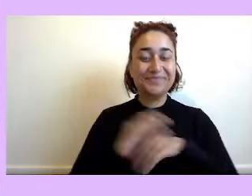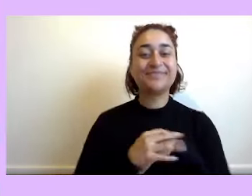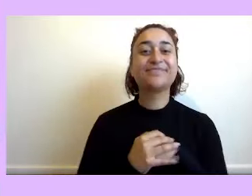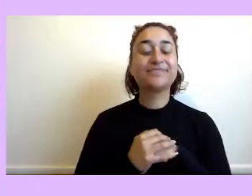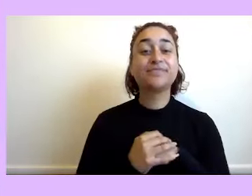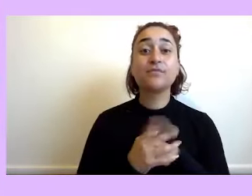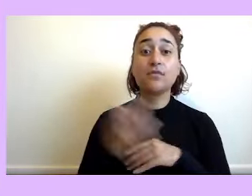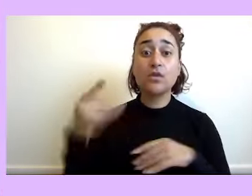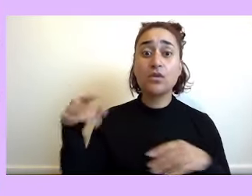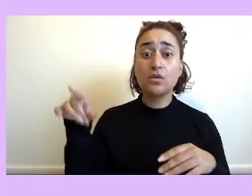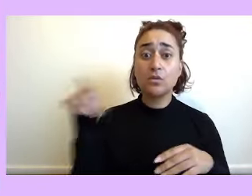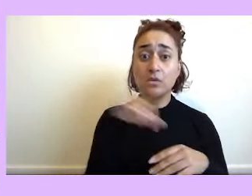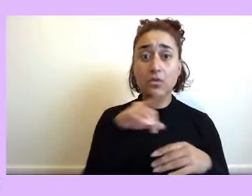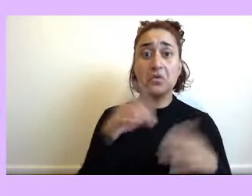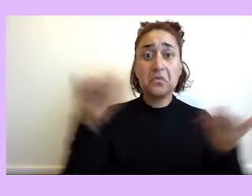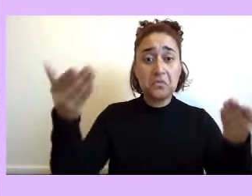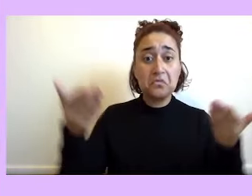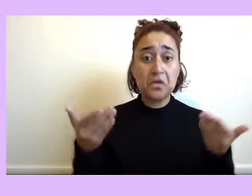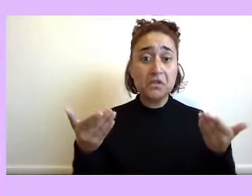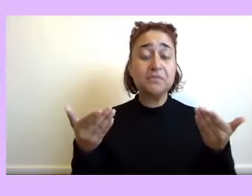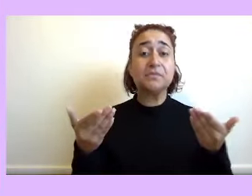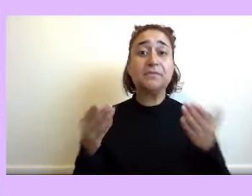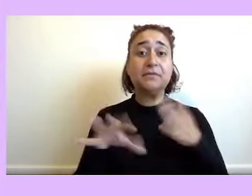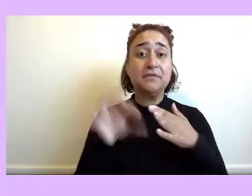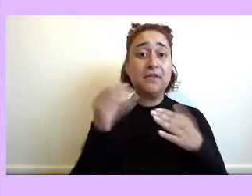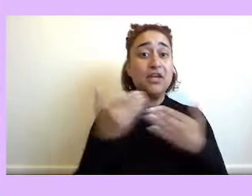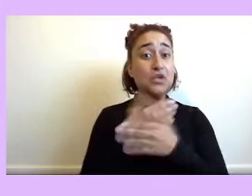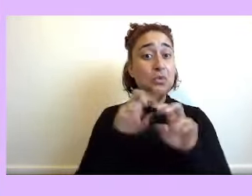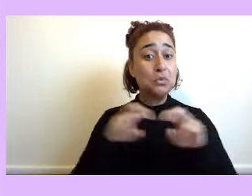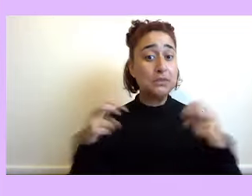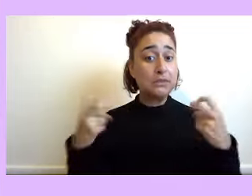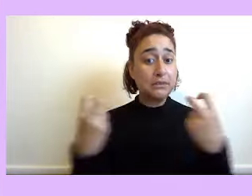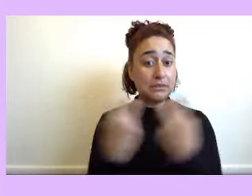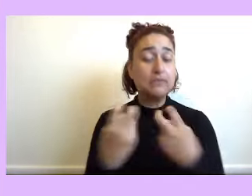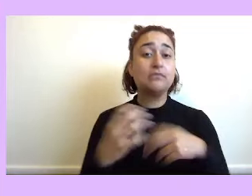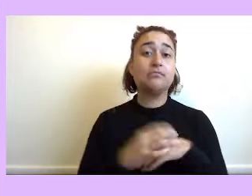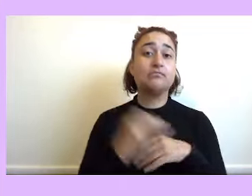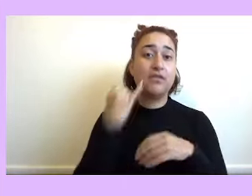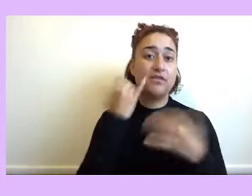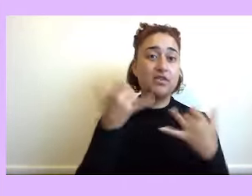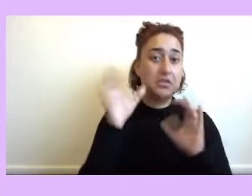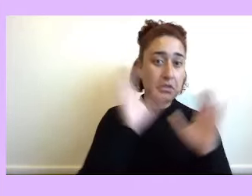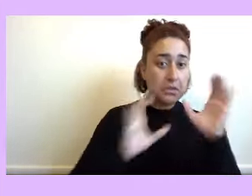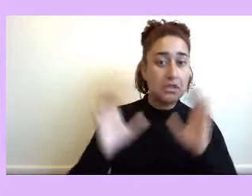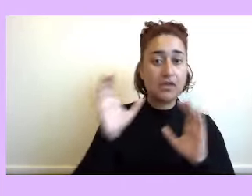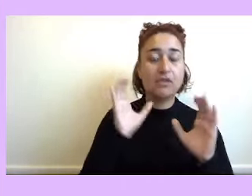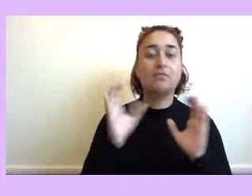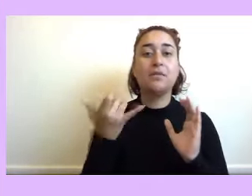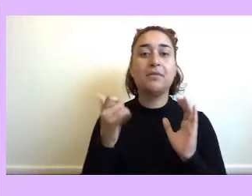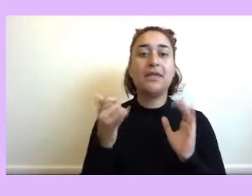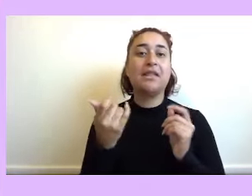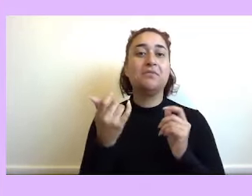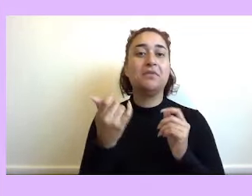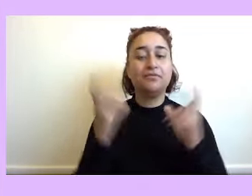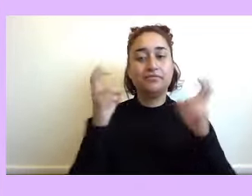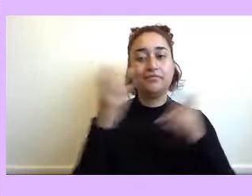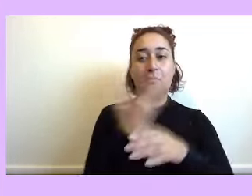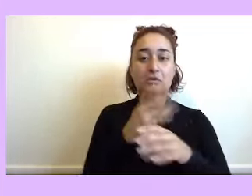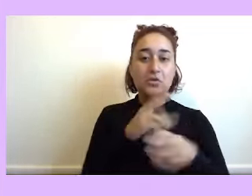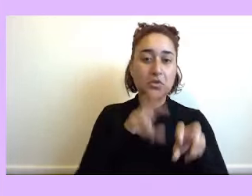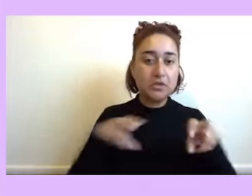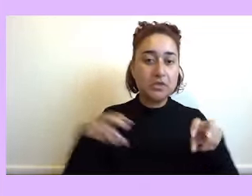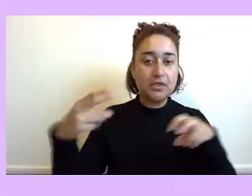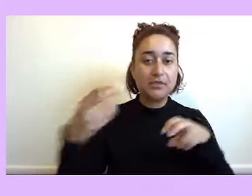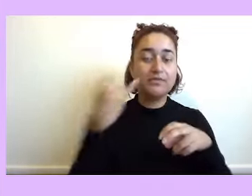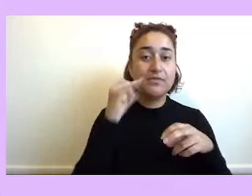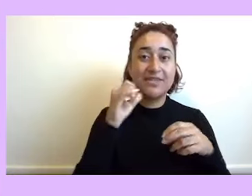You are welcome to find a new seat if you are still looking. We're playing a little musical chairs. If there's not enough chairs, Julia, will you